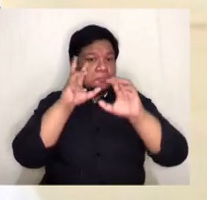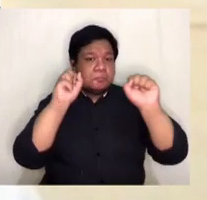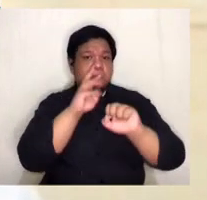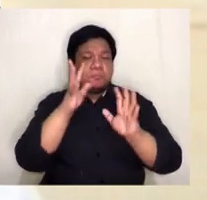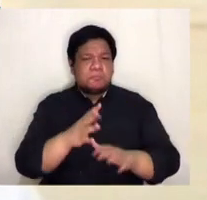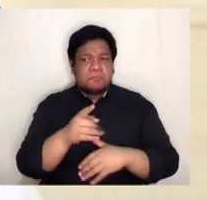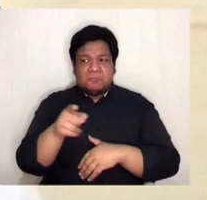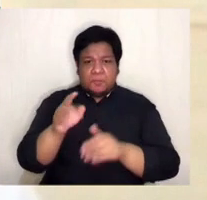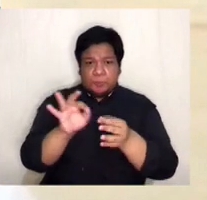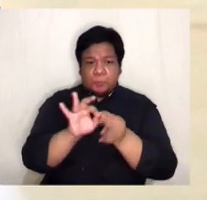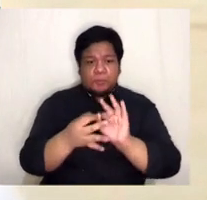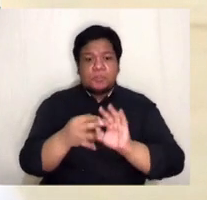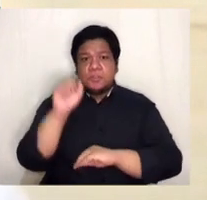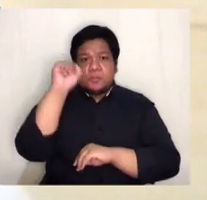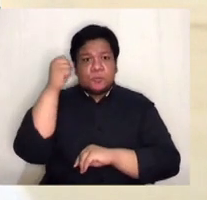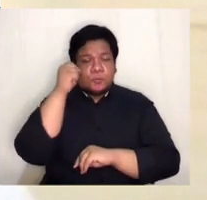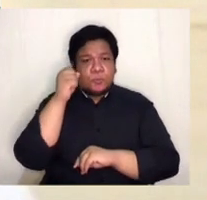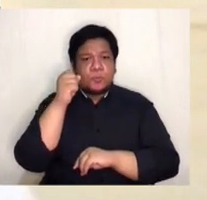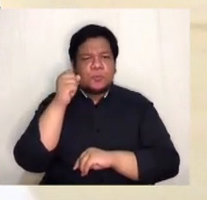Senator Hontiveros. Wala pong